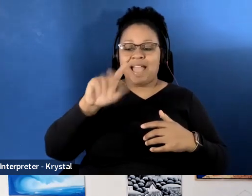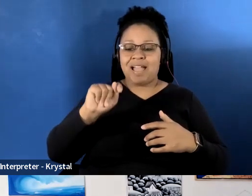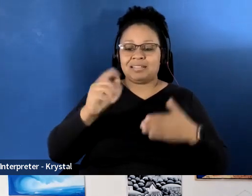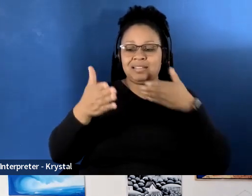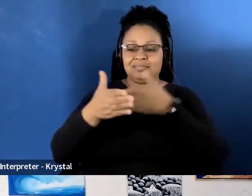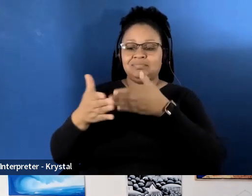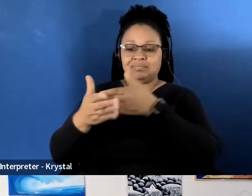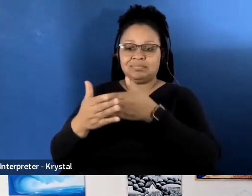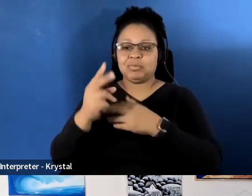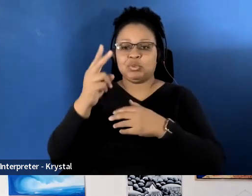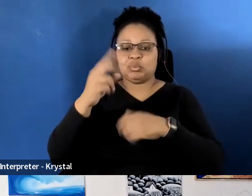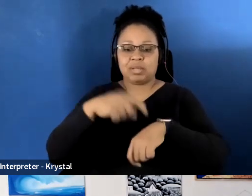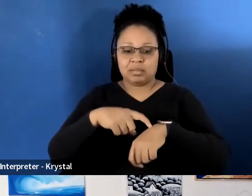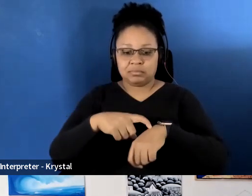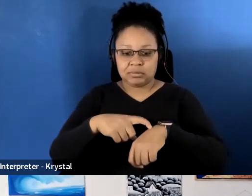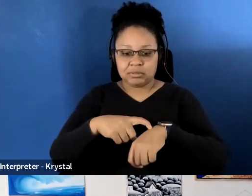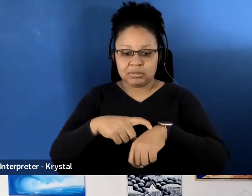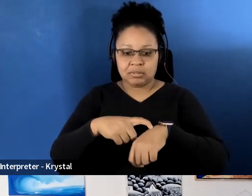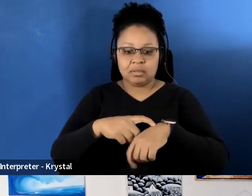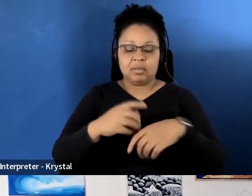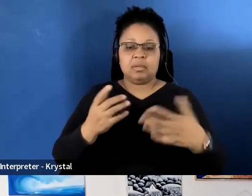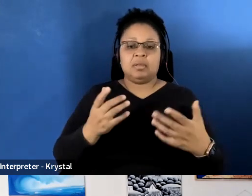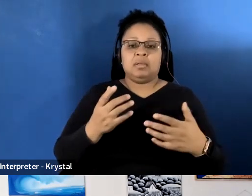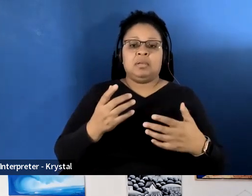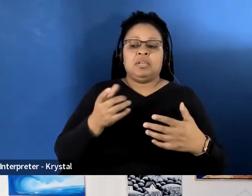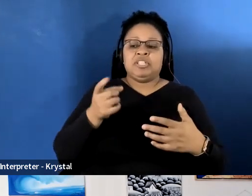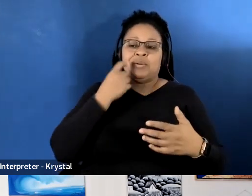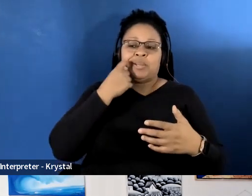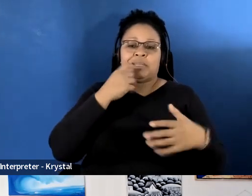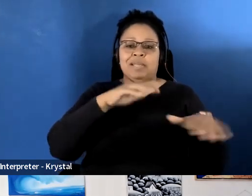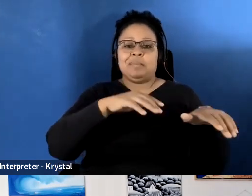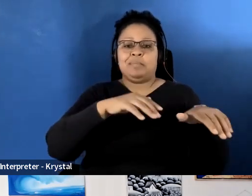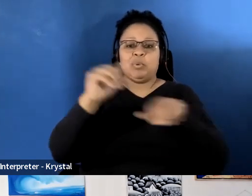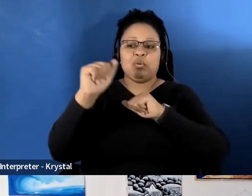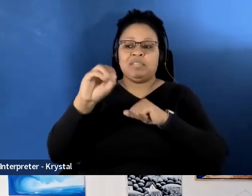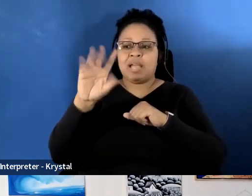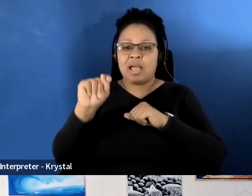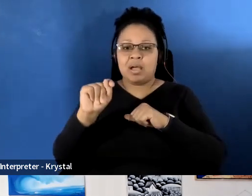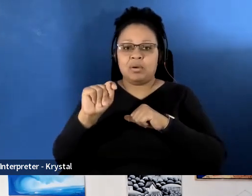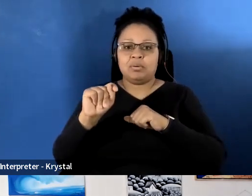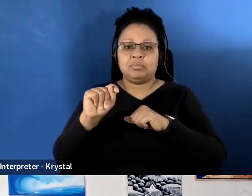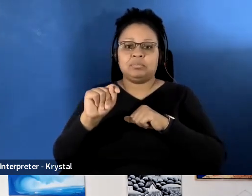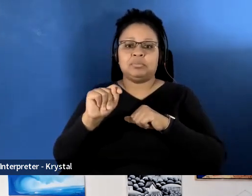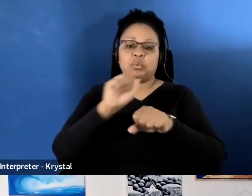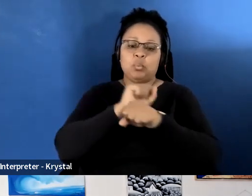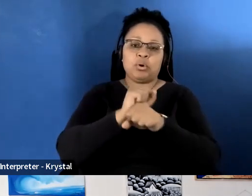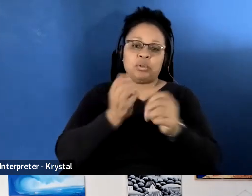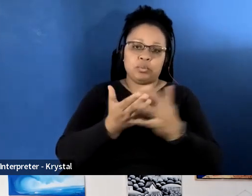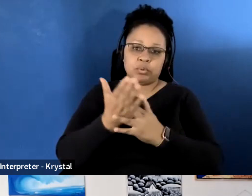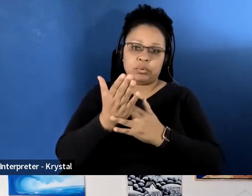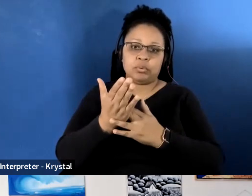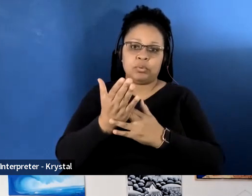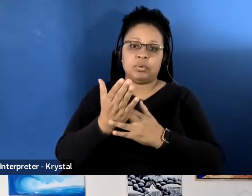And it took a while. She had just moved out on her own to actually work through some things. And that was when